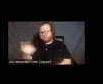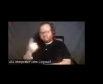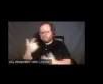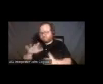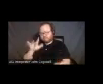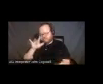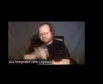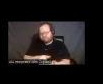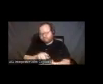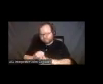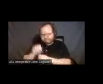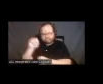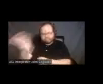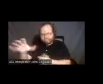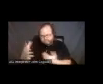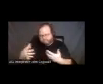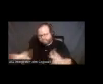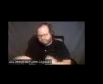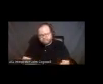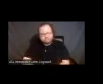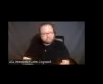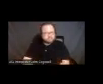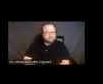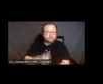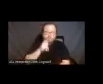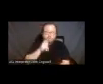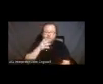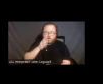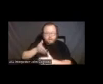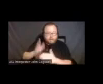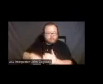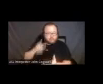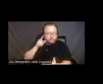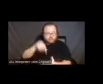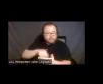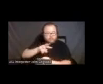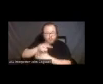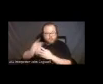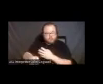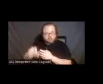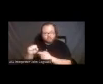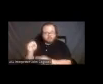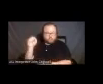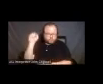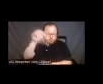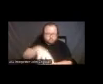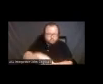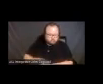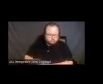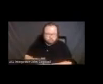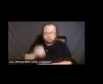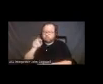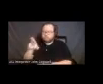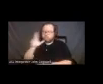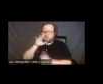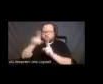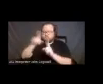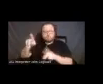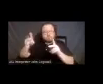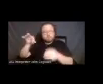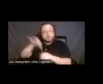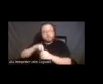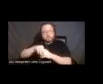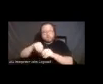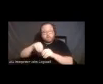addressed and had sent in, or who might be completing it this weekend for drop off, or because you're going to go vote in person